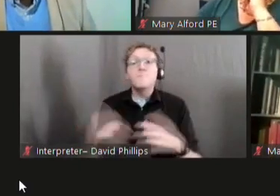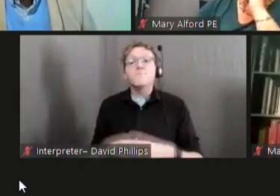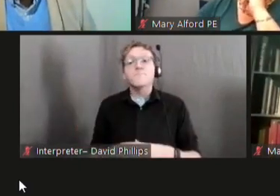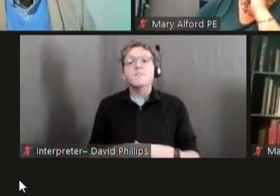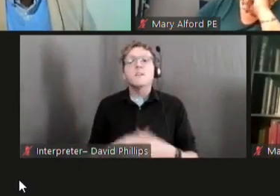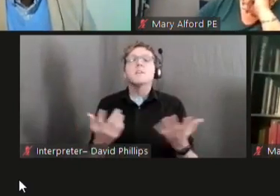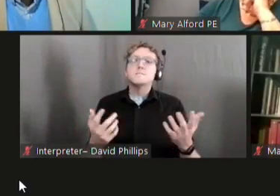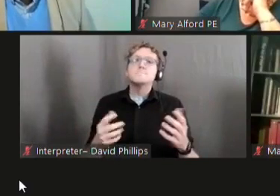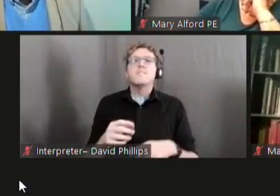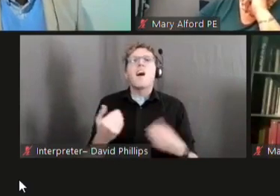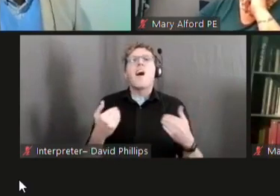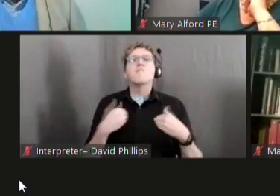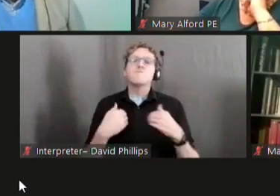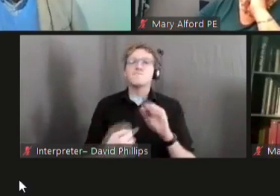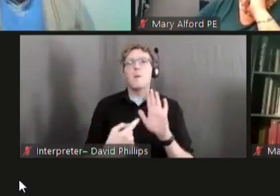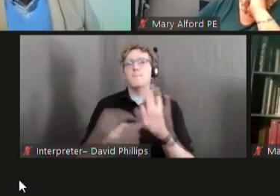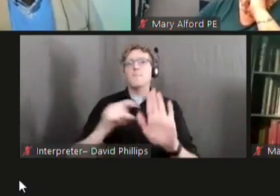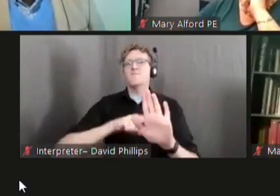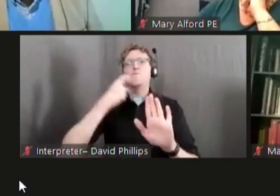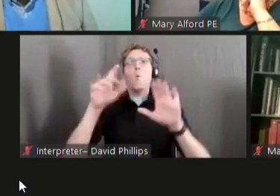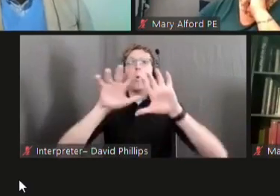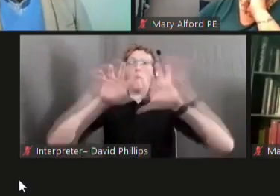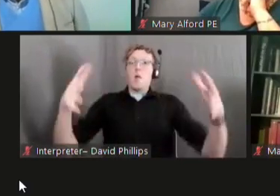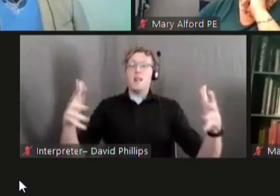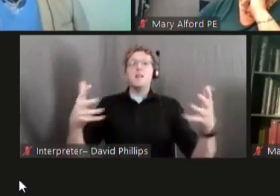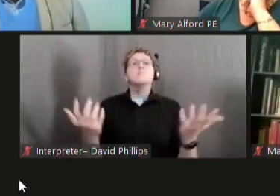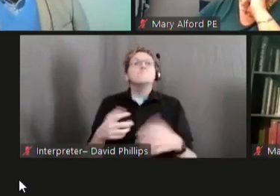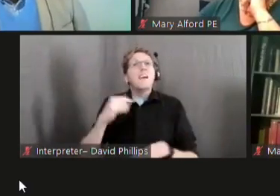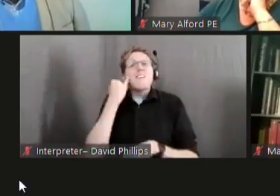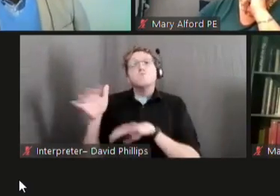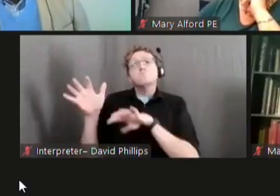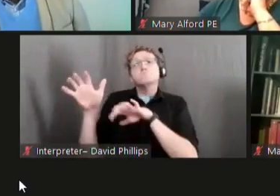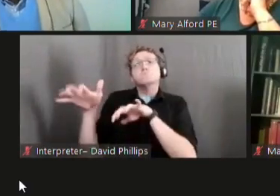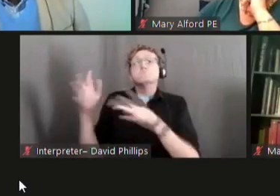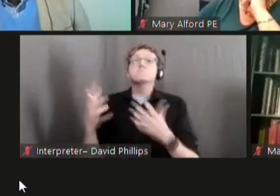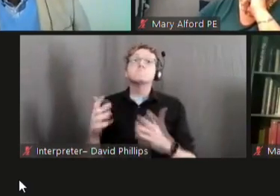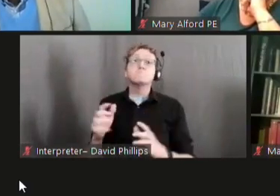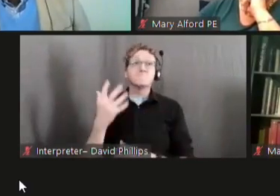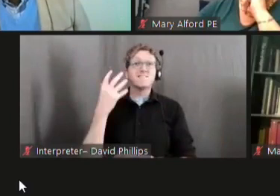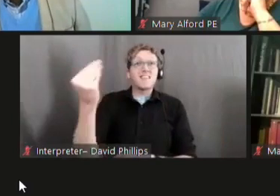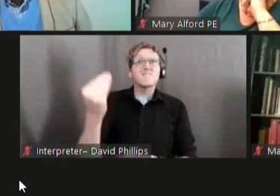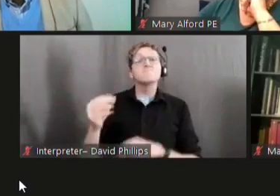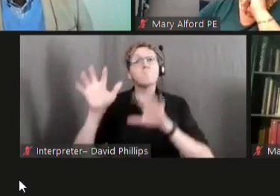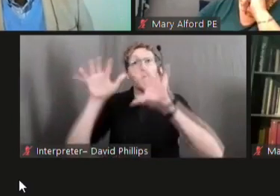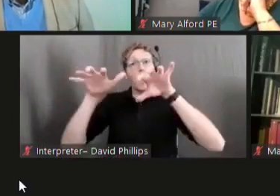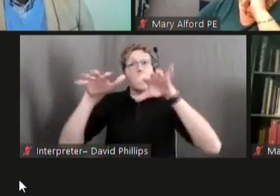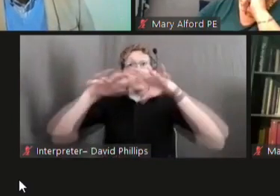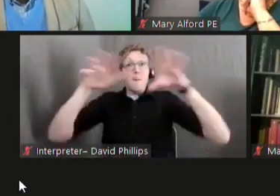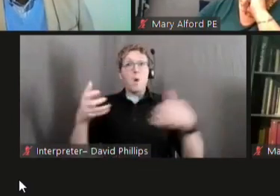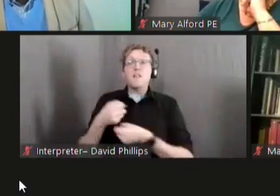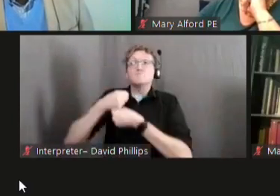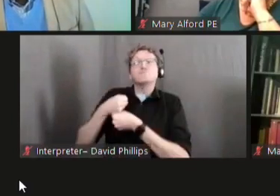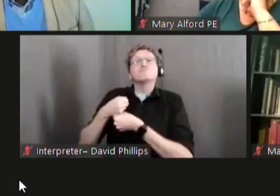umbrella analogy. And to me, it's like when it's just raining lightly or even just a moderate rain, and you go out with an umbrella, it'll keep you dry. It'll work